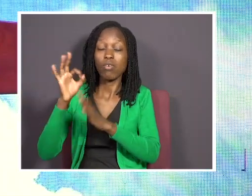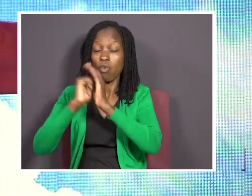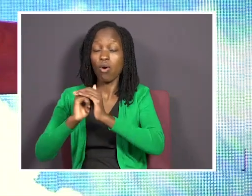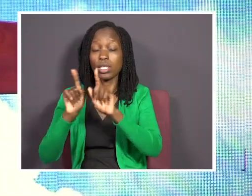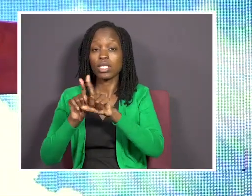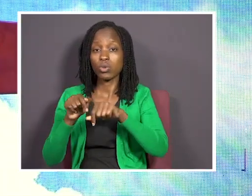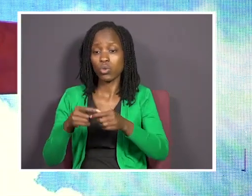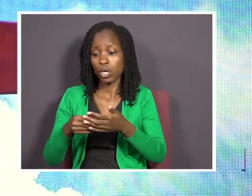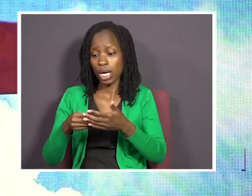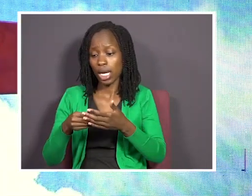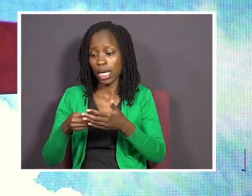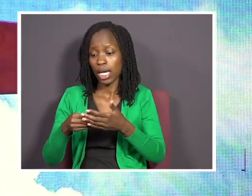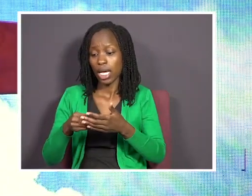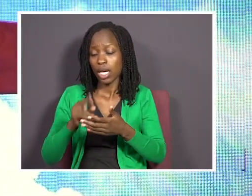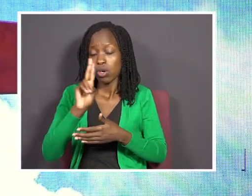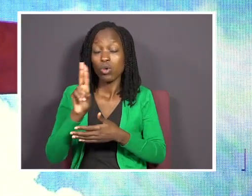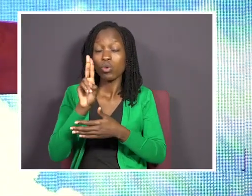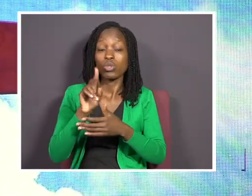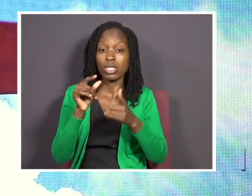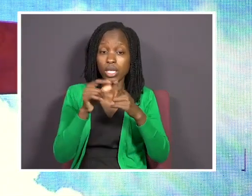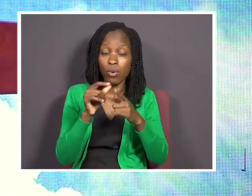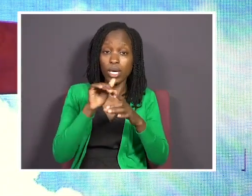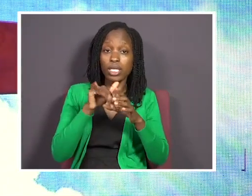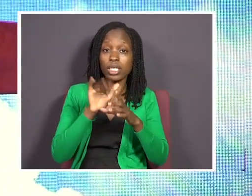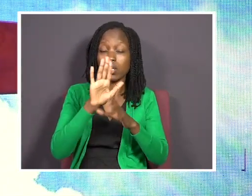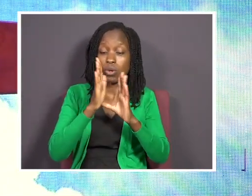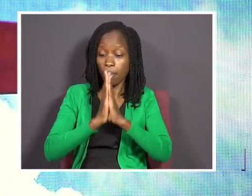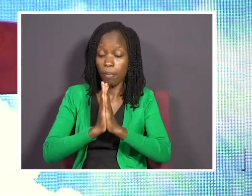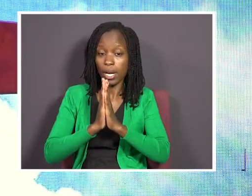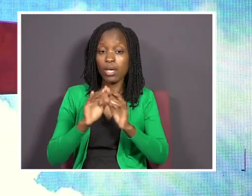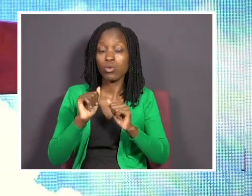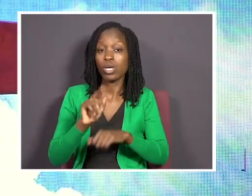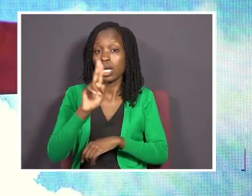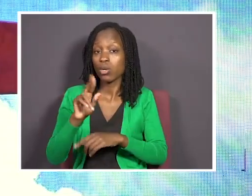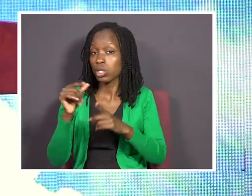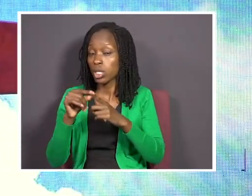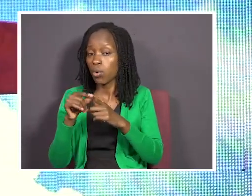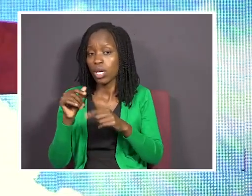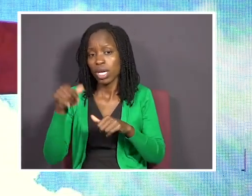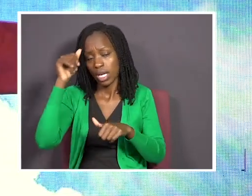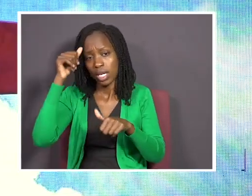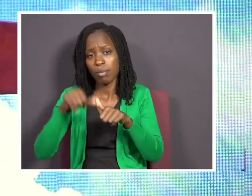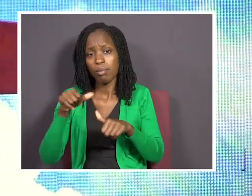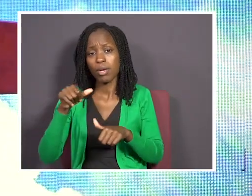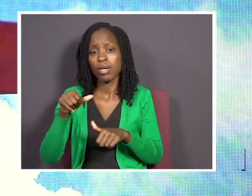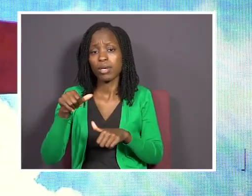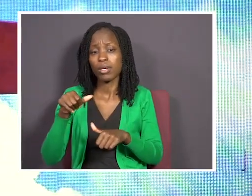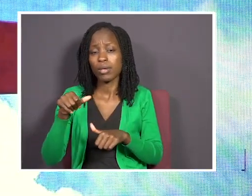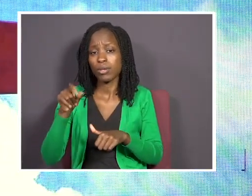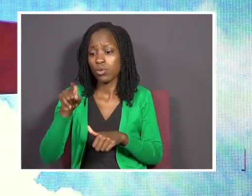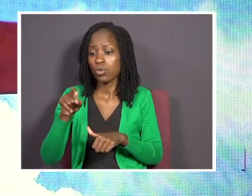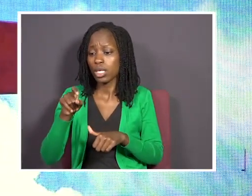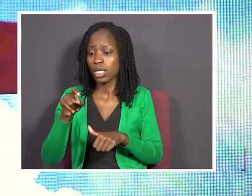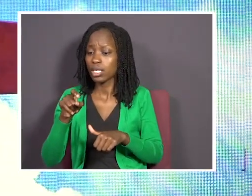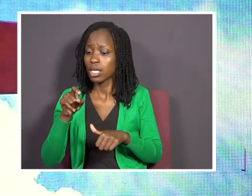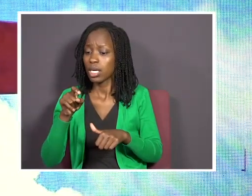you could learn to adopt those words in your prayer life. You could use them. Remember that you need to mean them. It